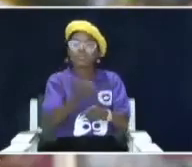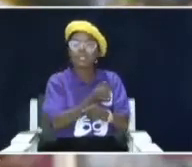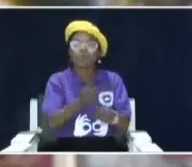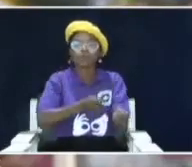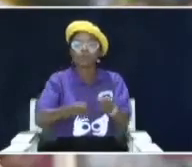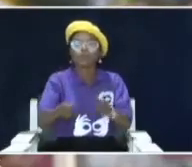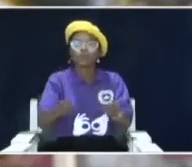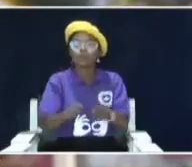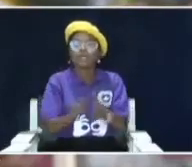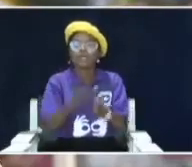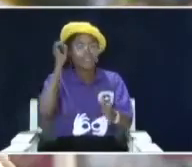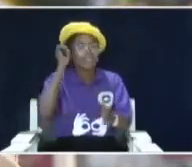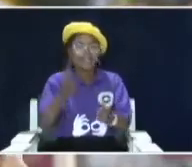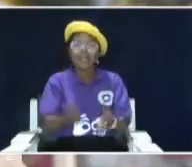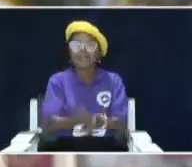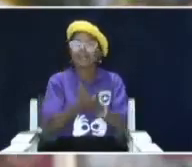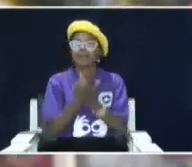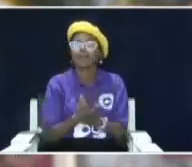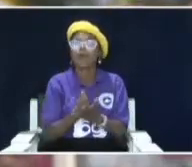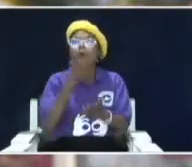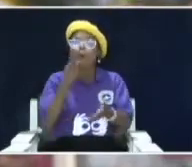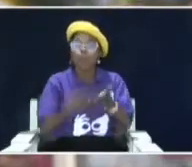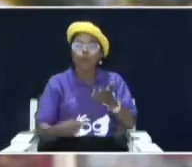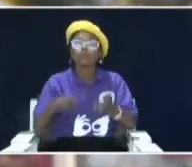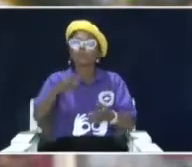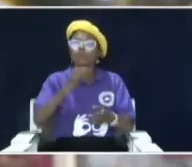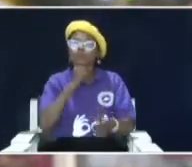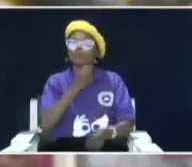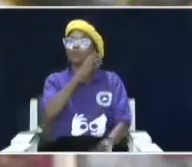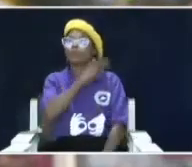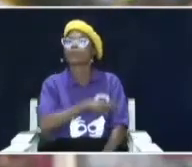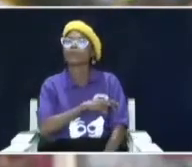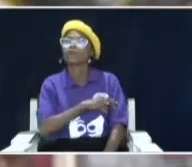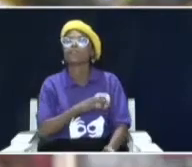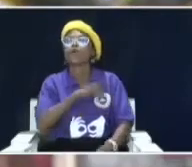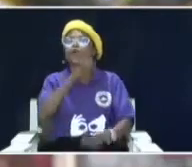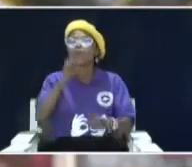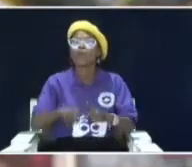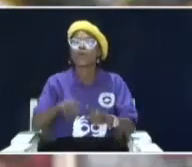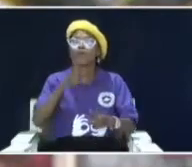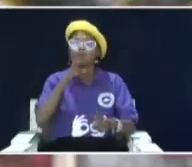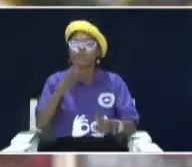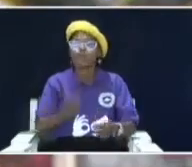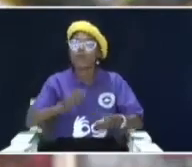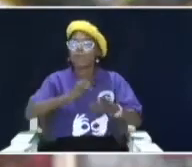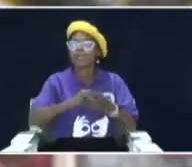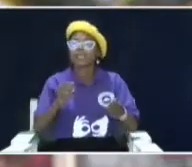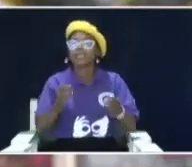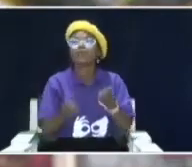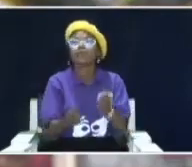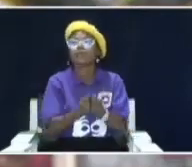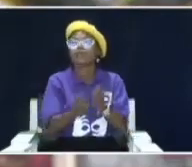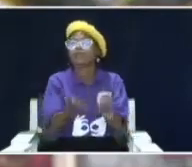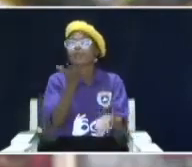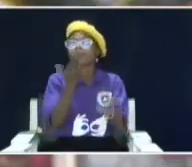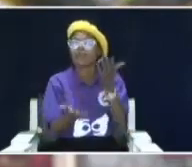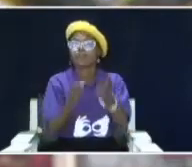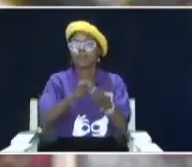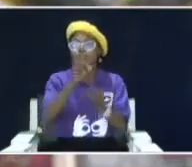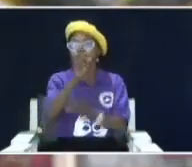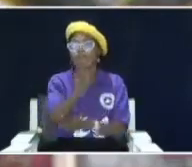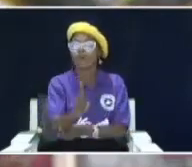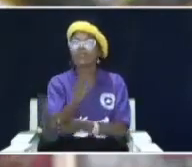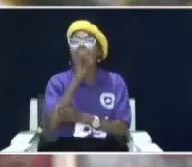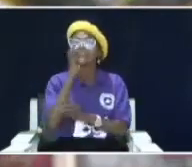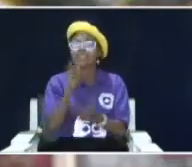he can help you. Now, what do we benefit when we partner with the fire? Number one